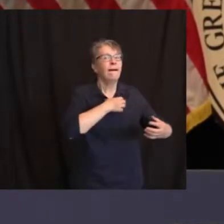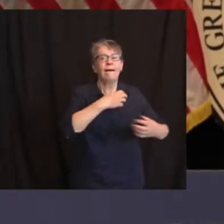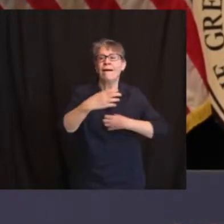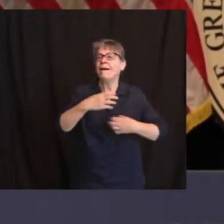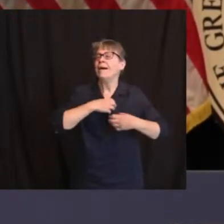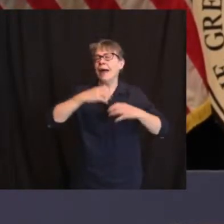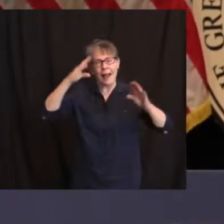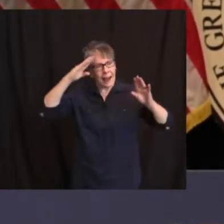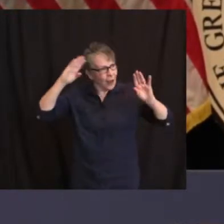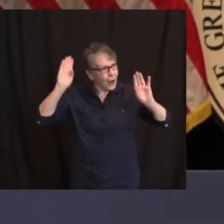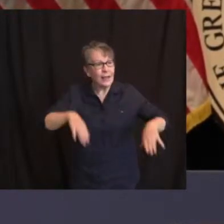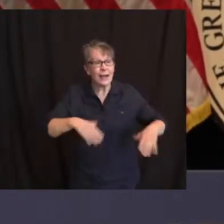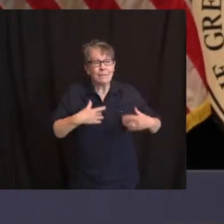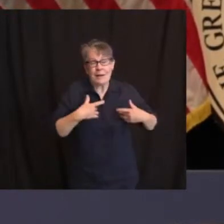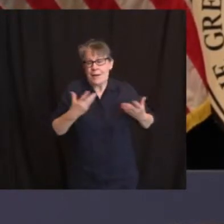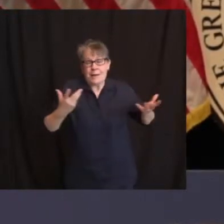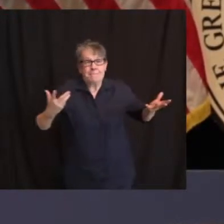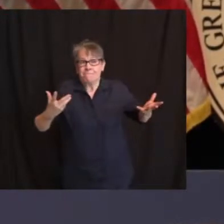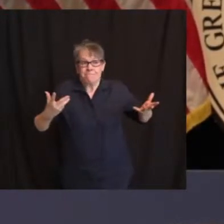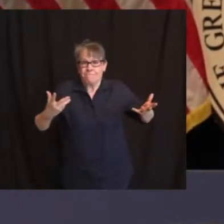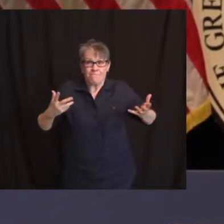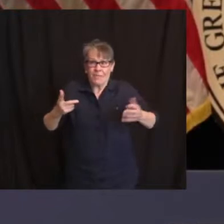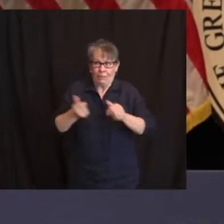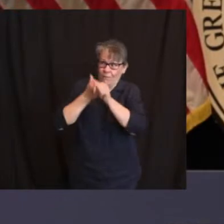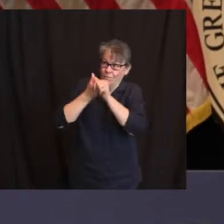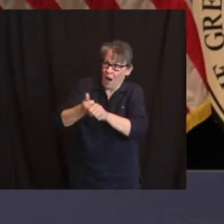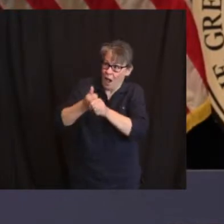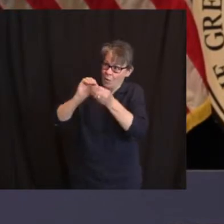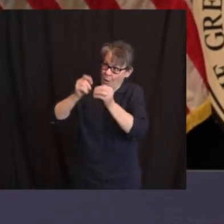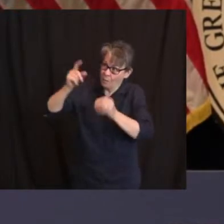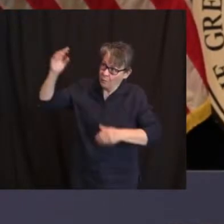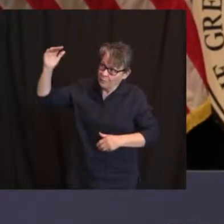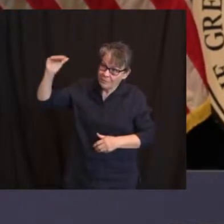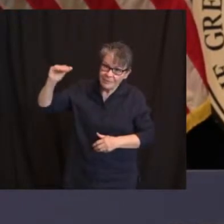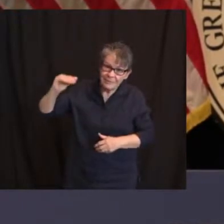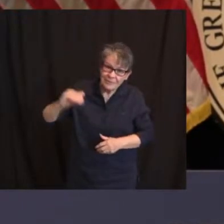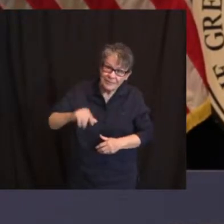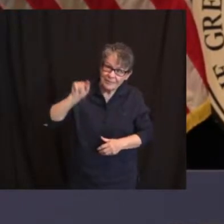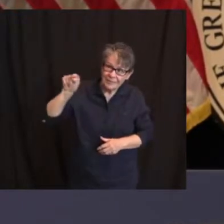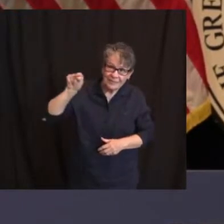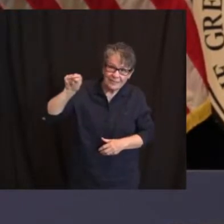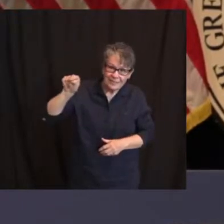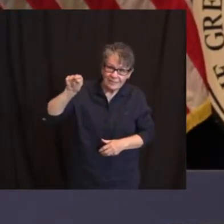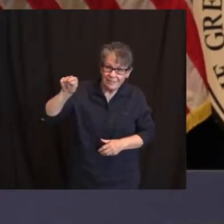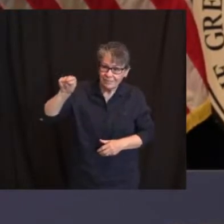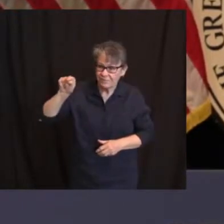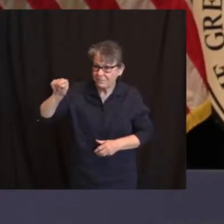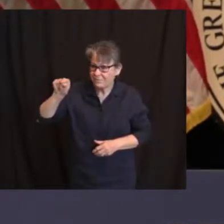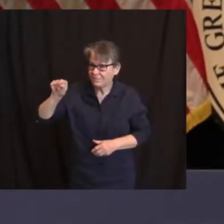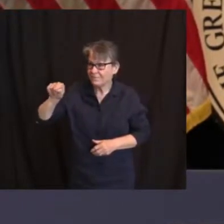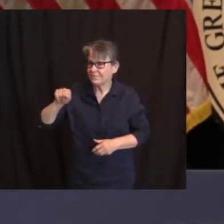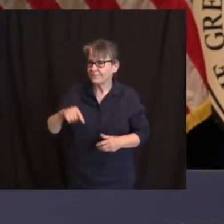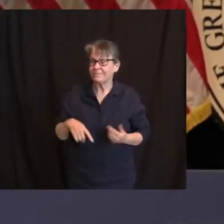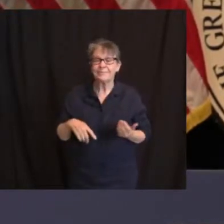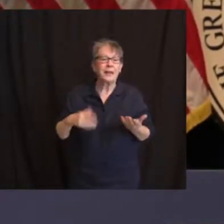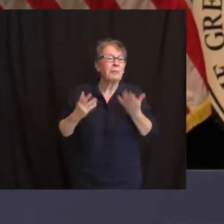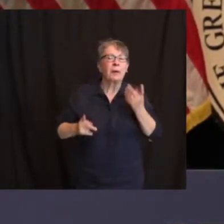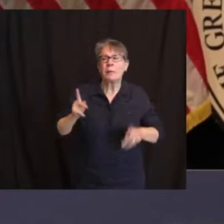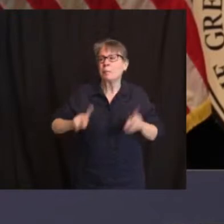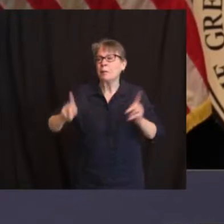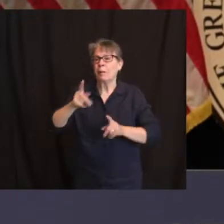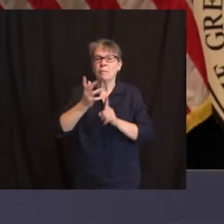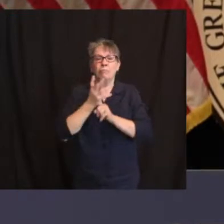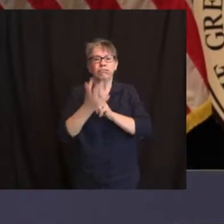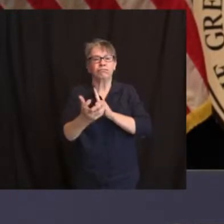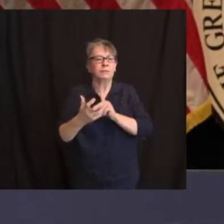popular or not. We're not here this is not a popularity contest. This is we're up here to save as many lives as we